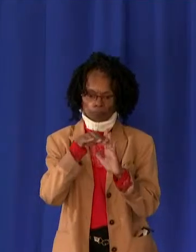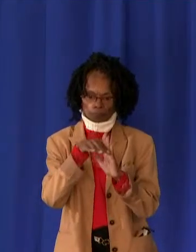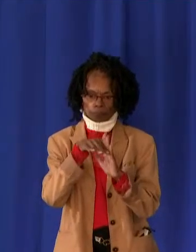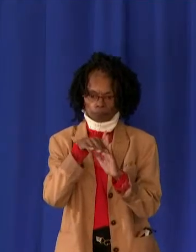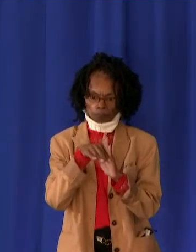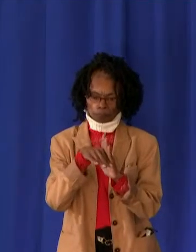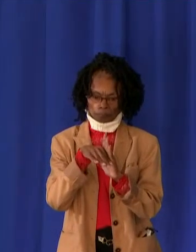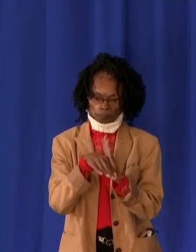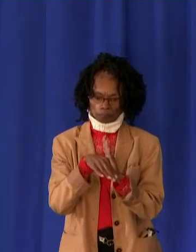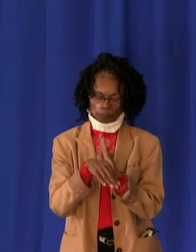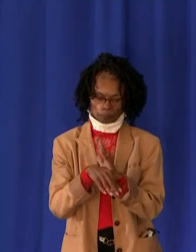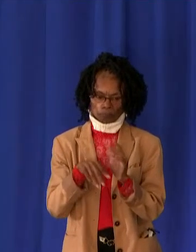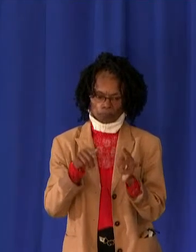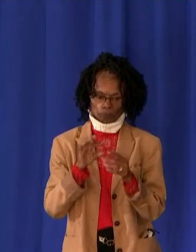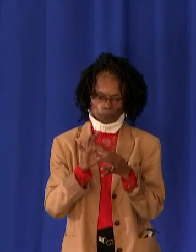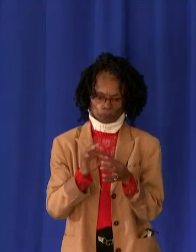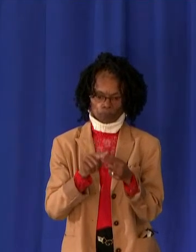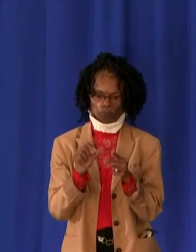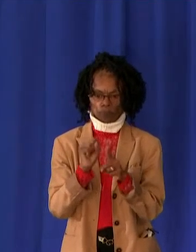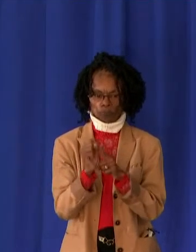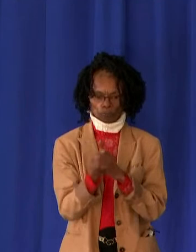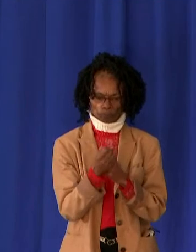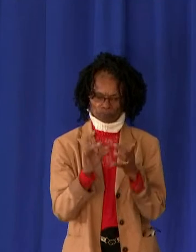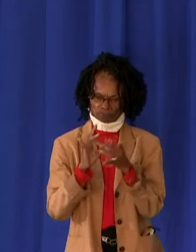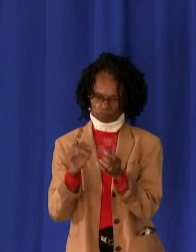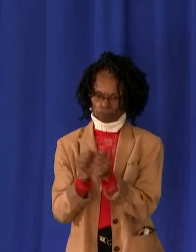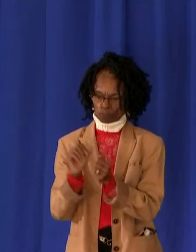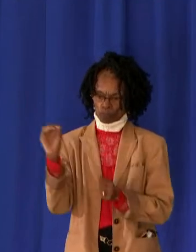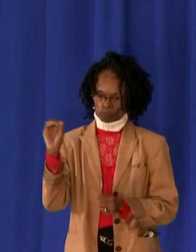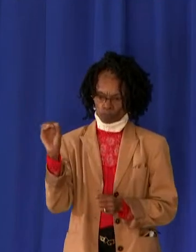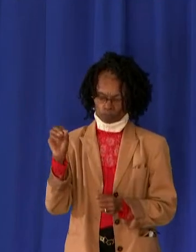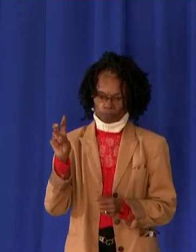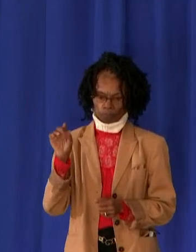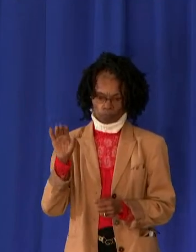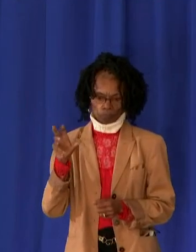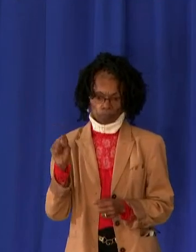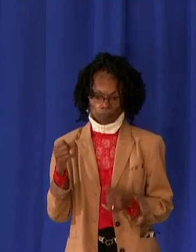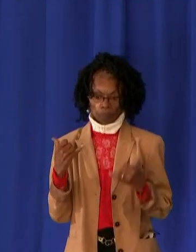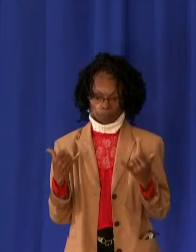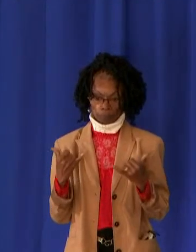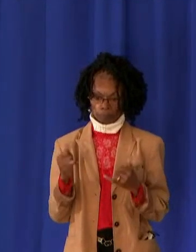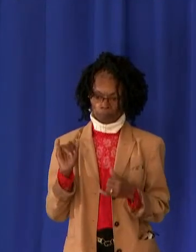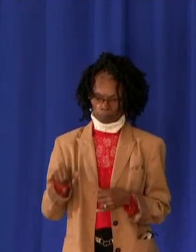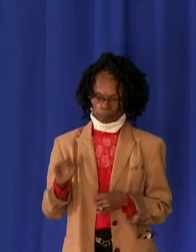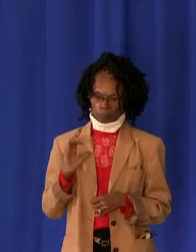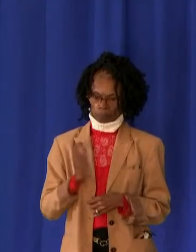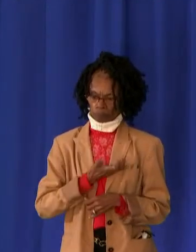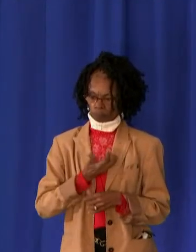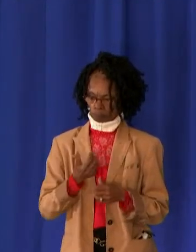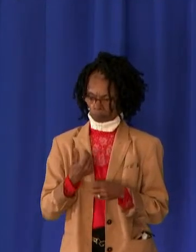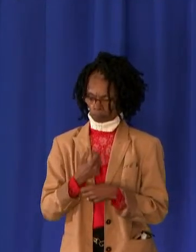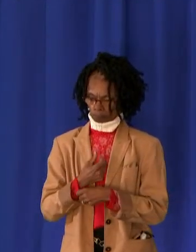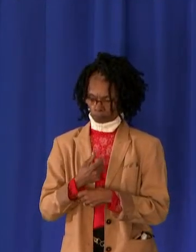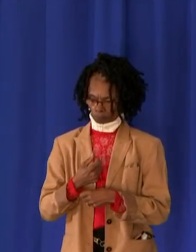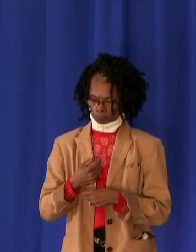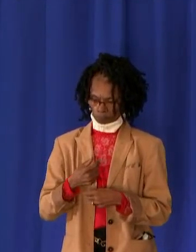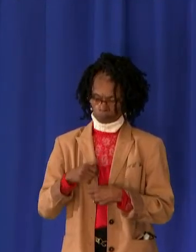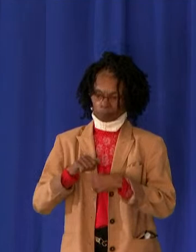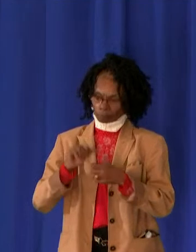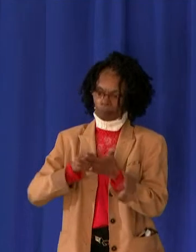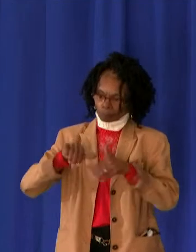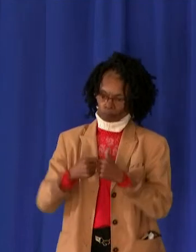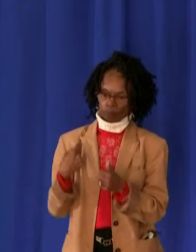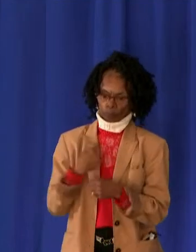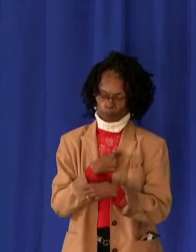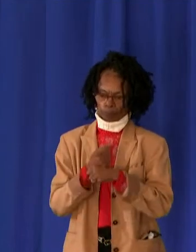levels for Omicron, and this is where we've landed. Any